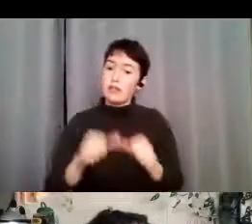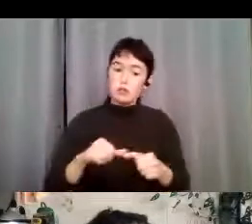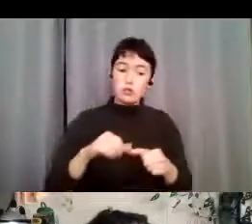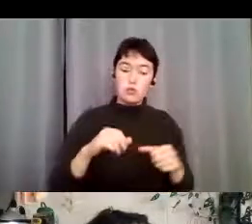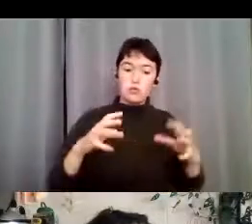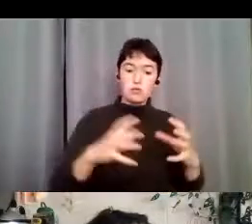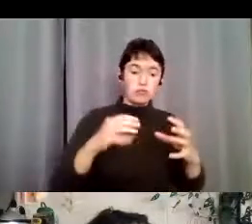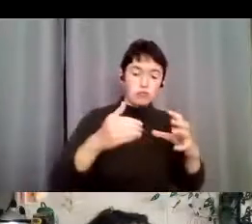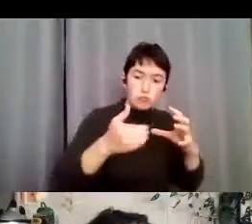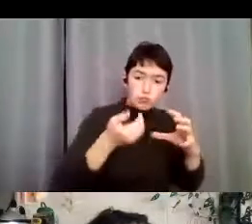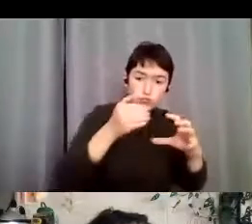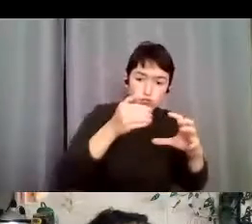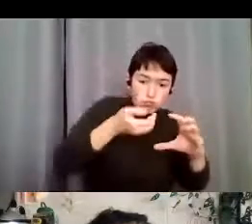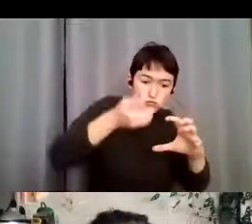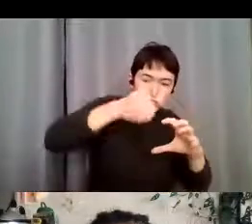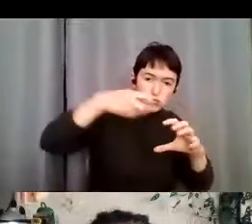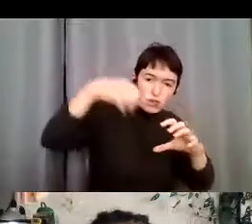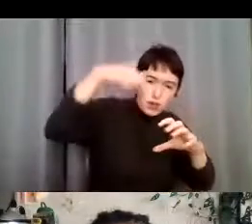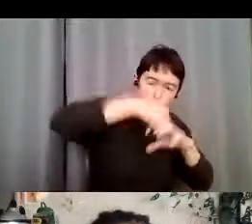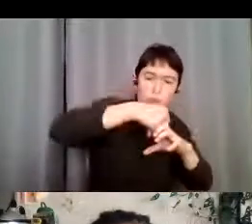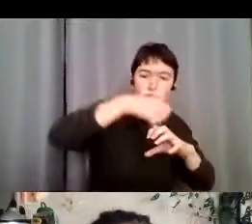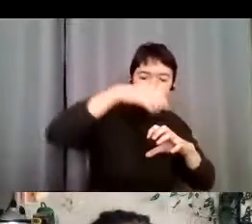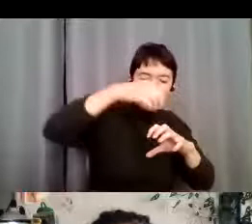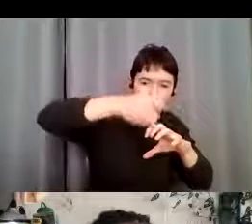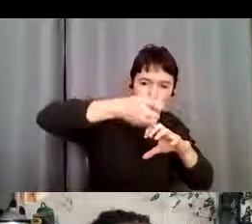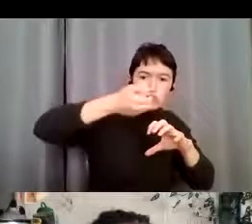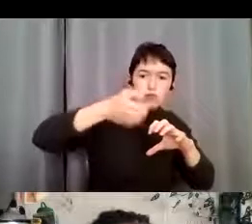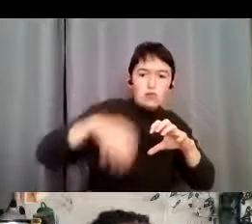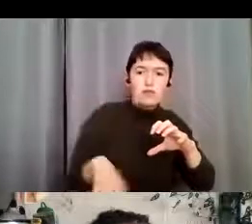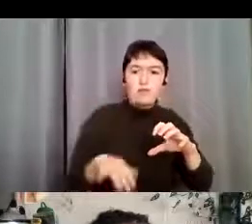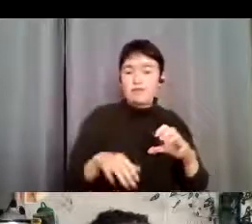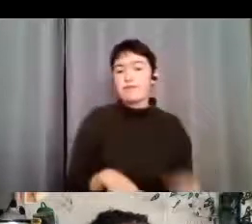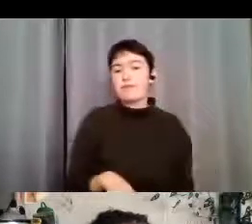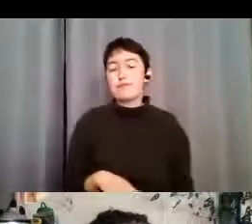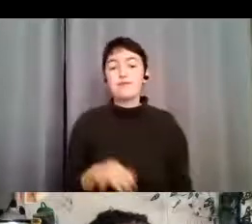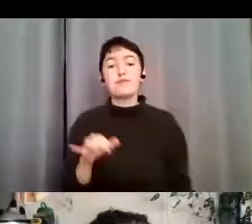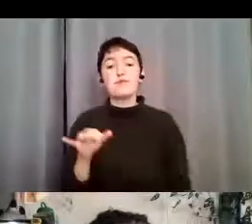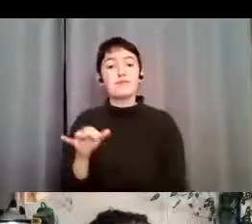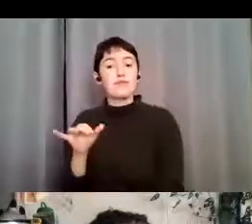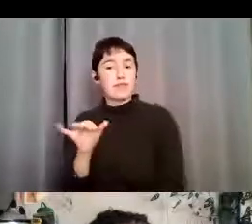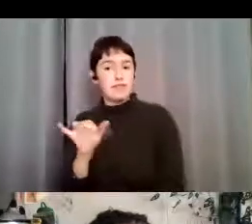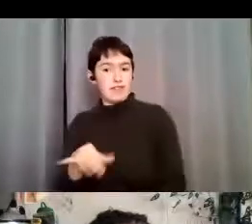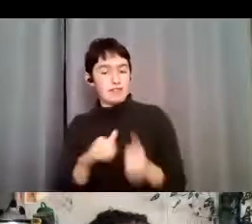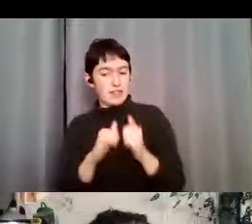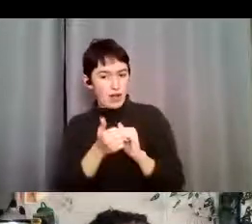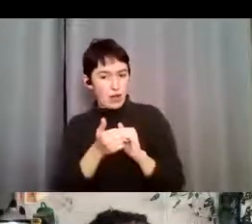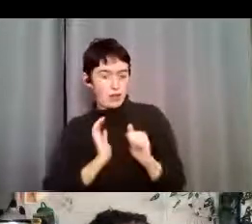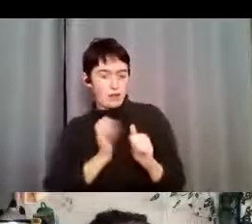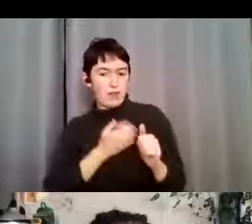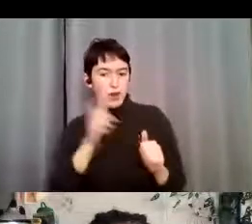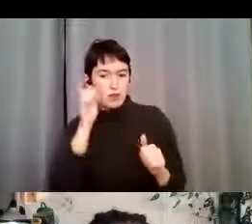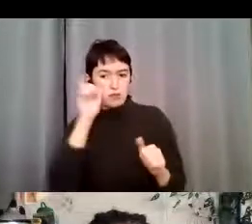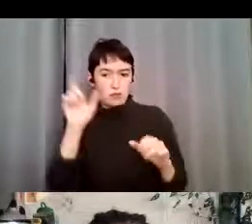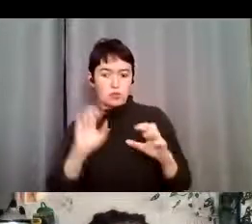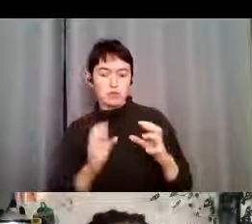But that is what gave us the lovely moon that we see today, and the moon that LRO has